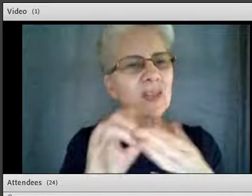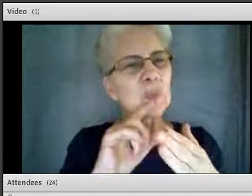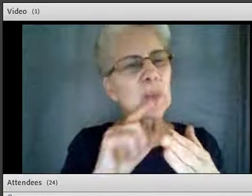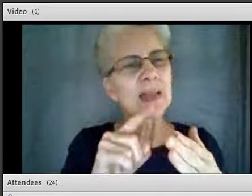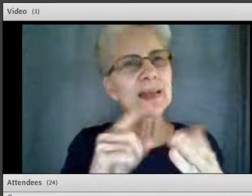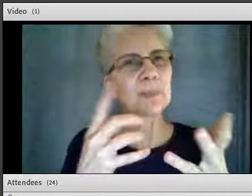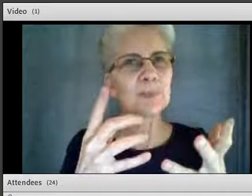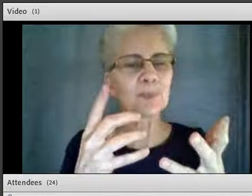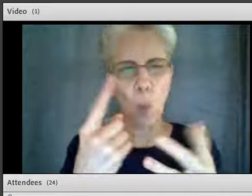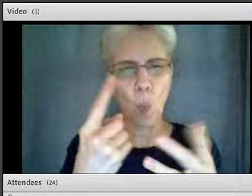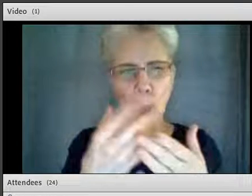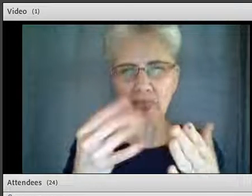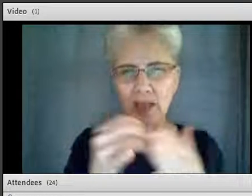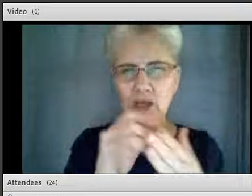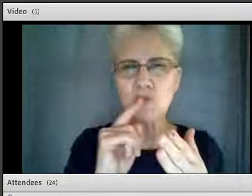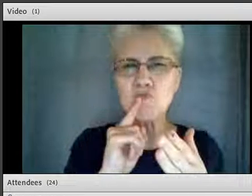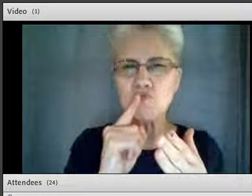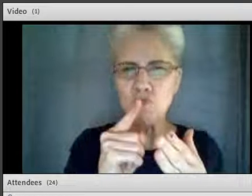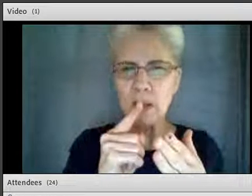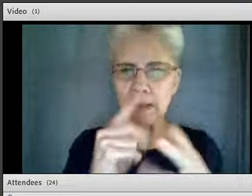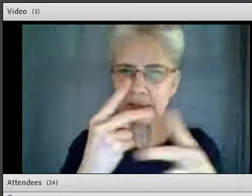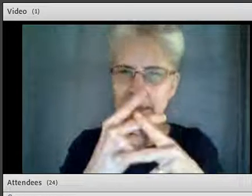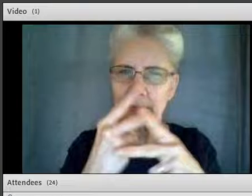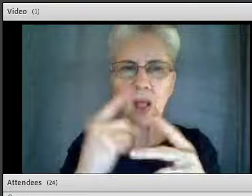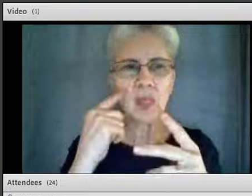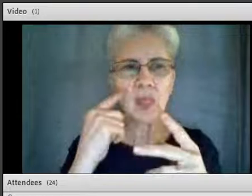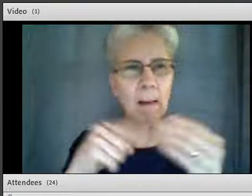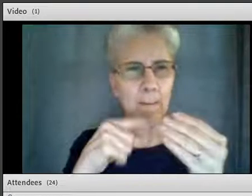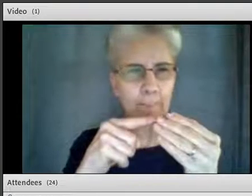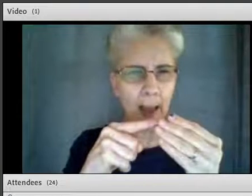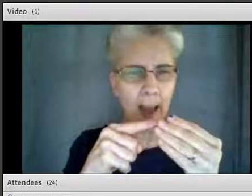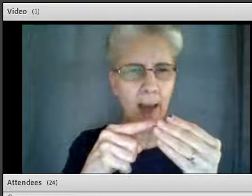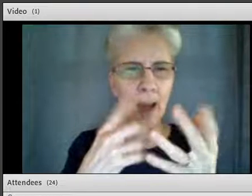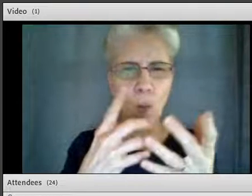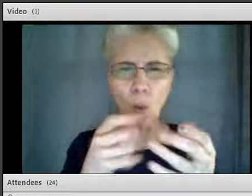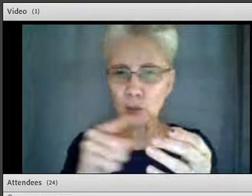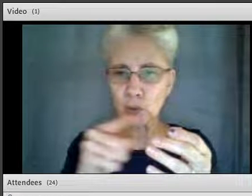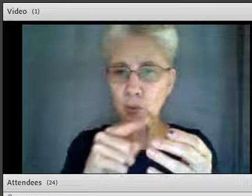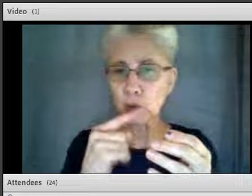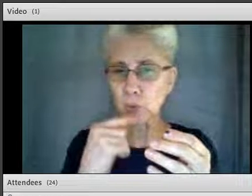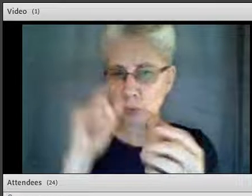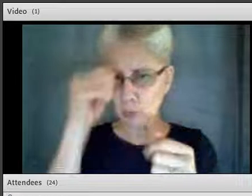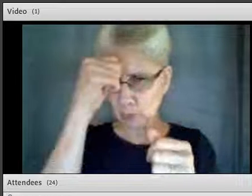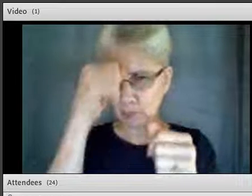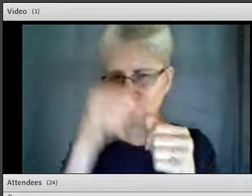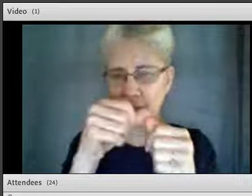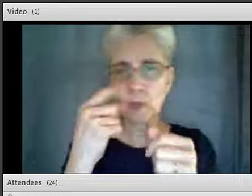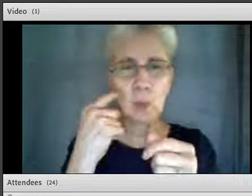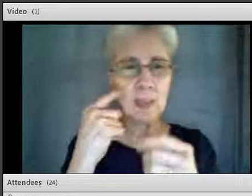think about, and I want you guys all to type this in if you can think of an answer. What is the goal of your website?